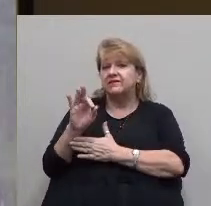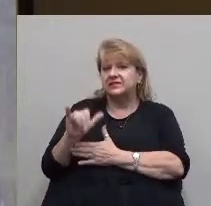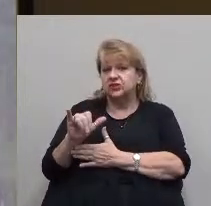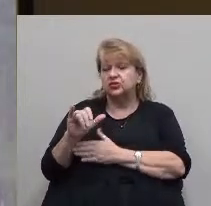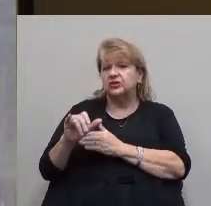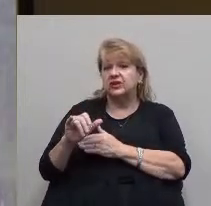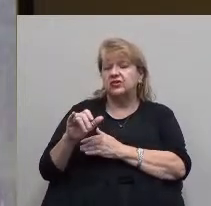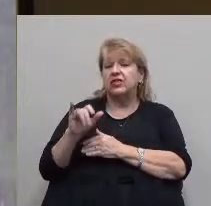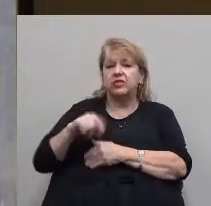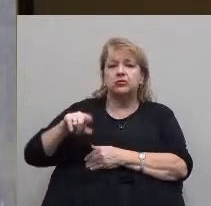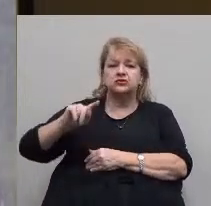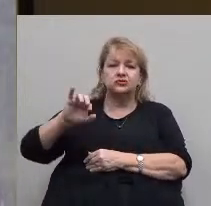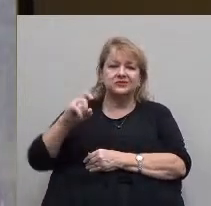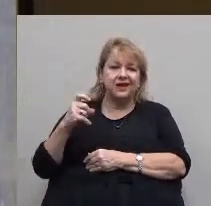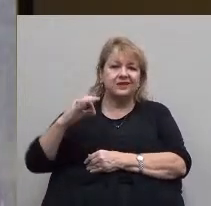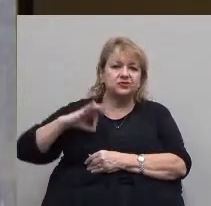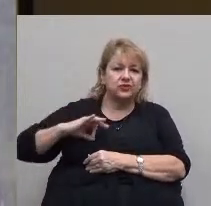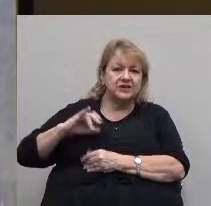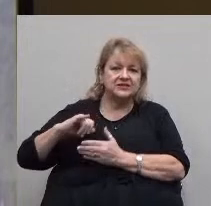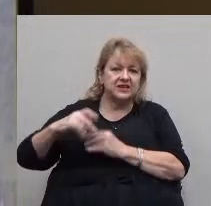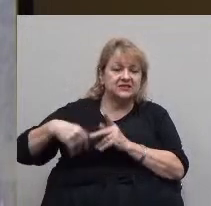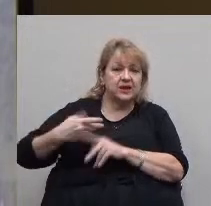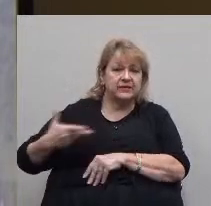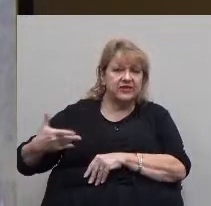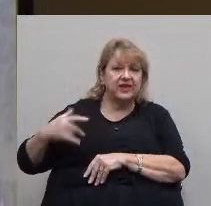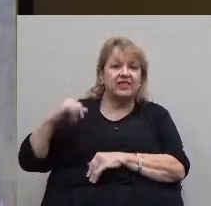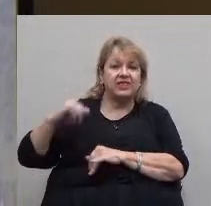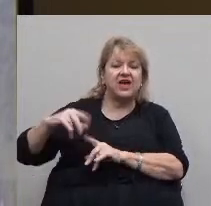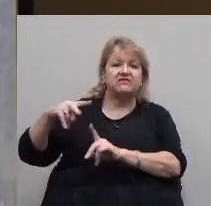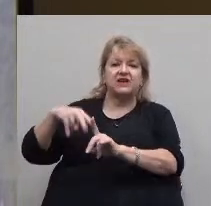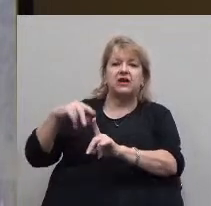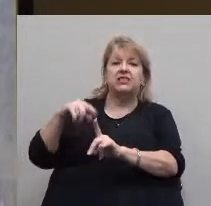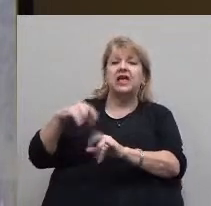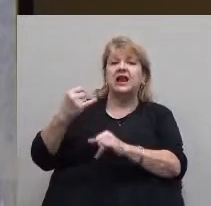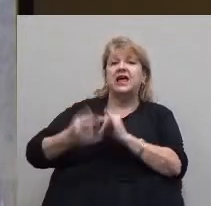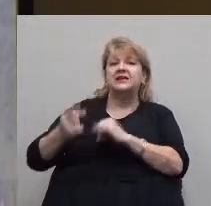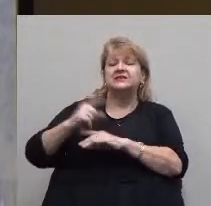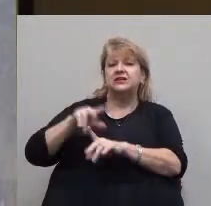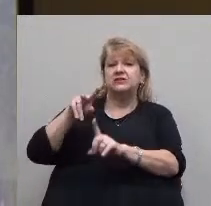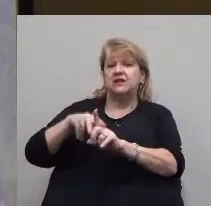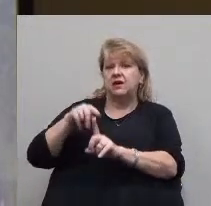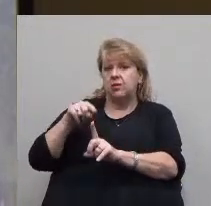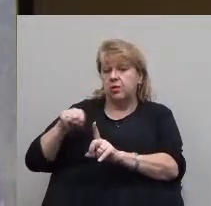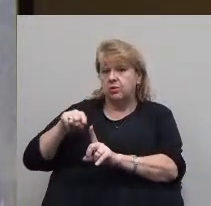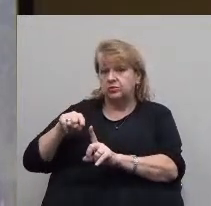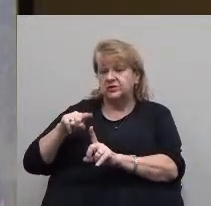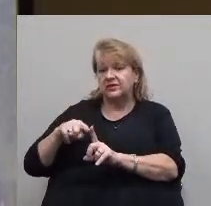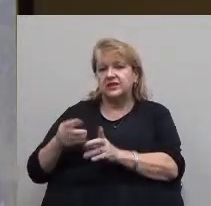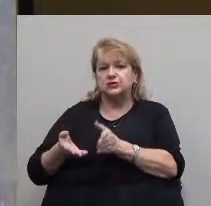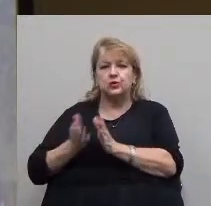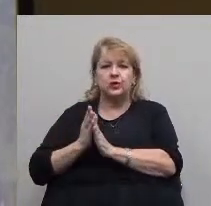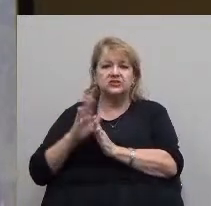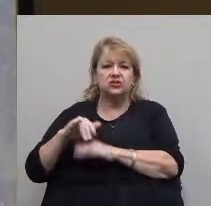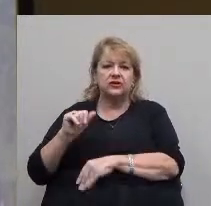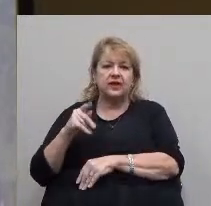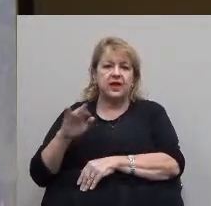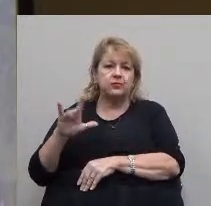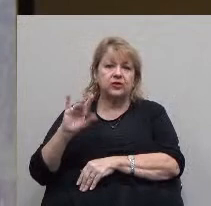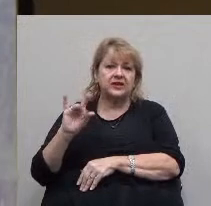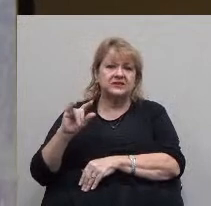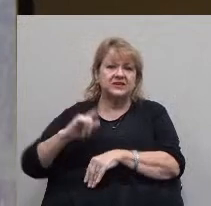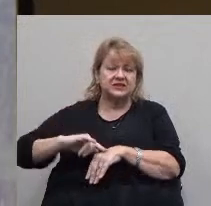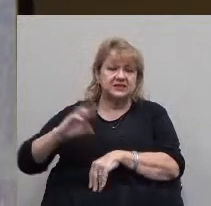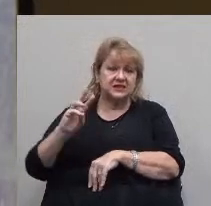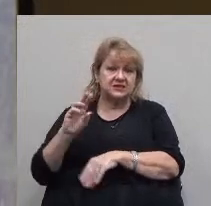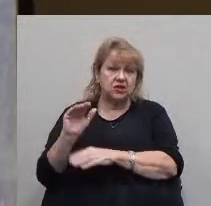tax credits, those types of things. And the last day for those to be filed is going to be the request on April 18th at 6